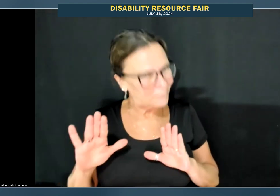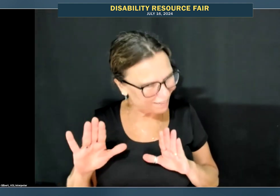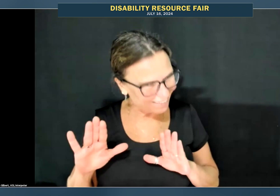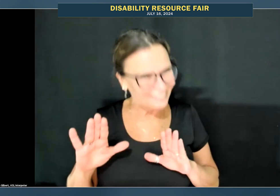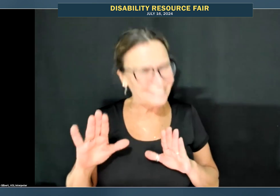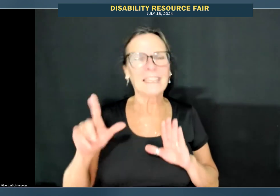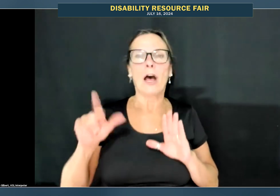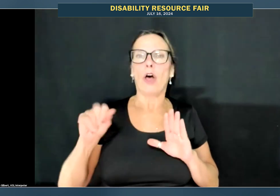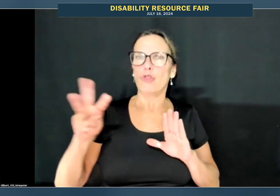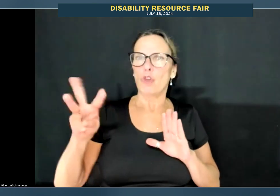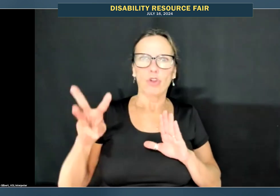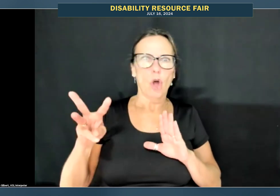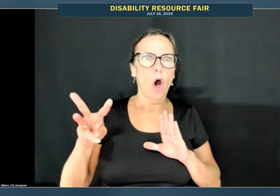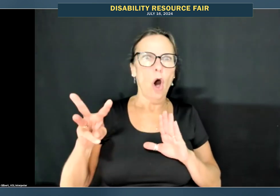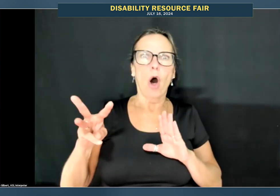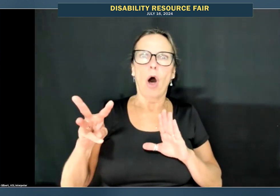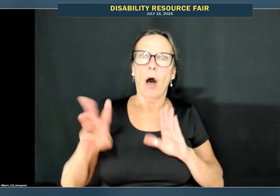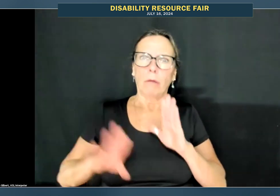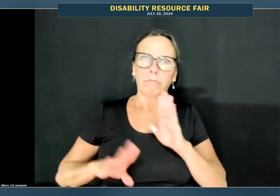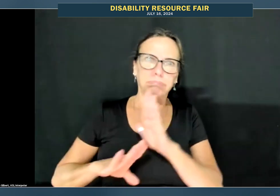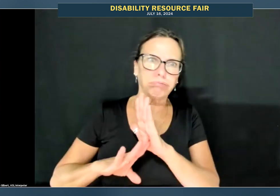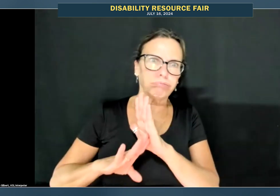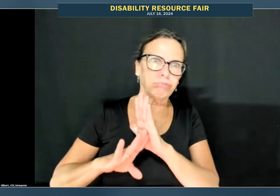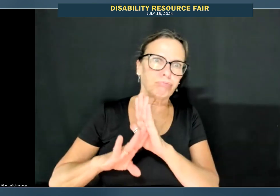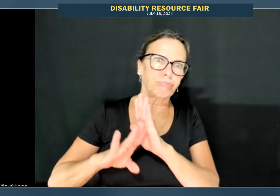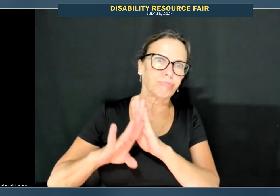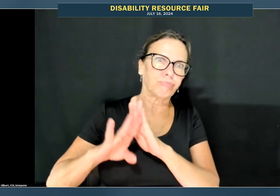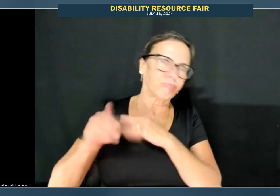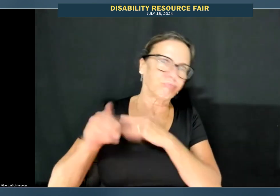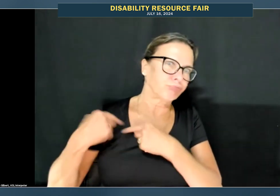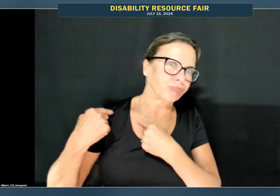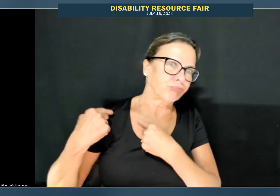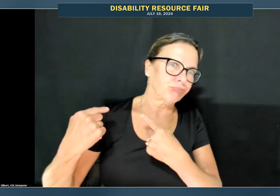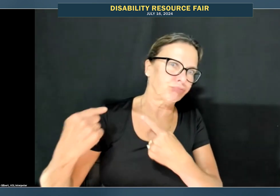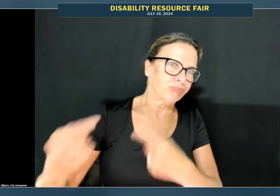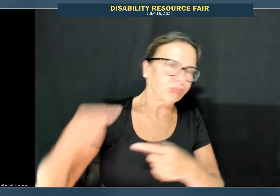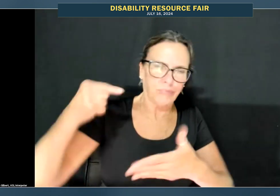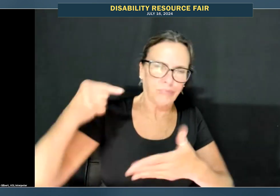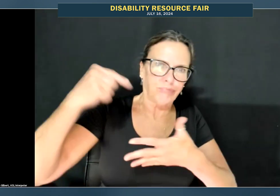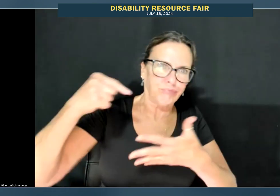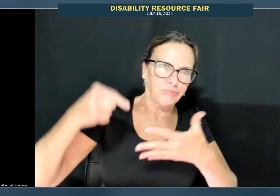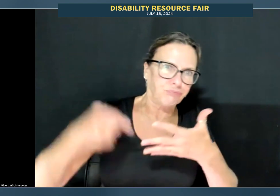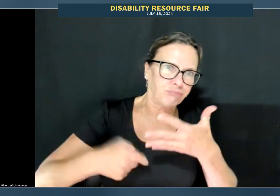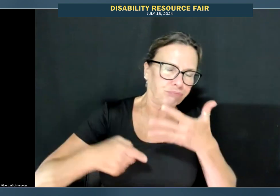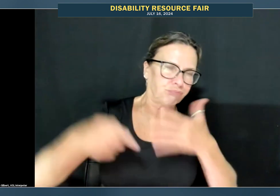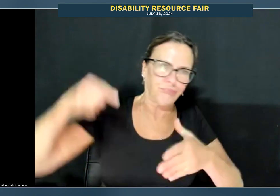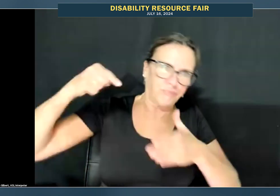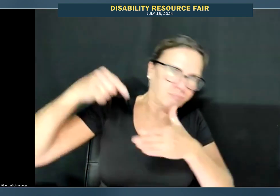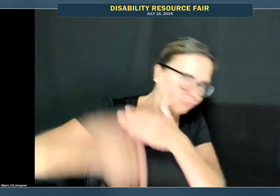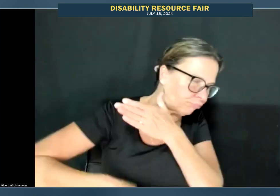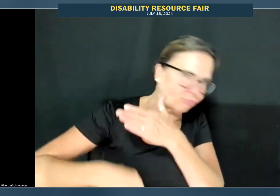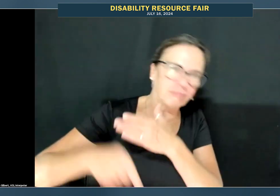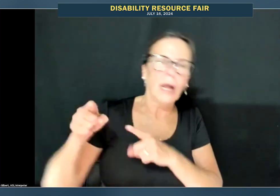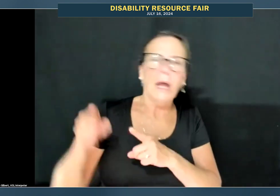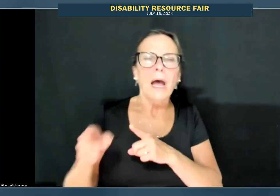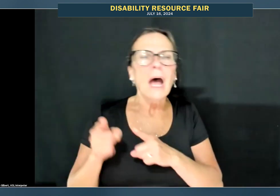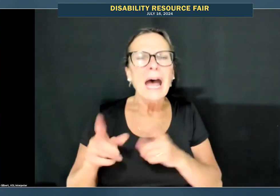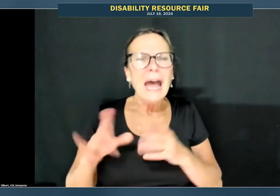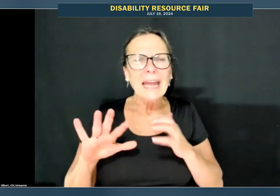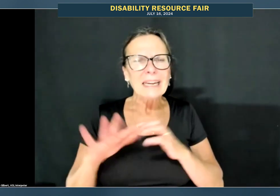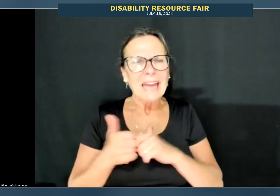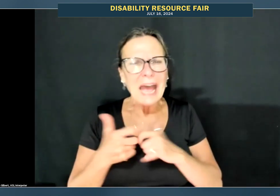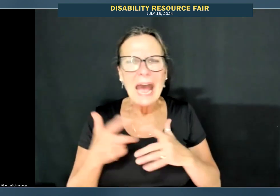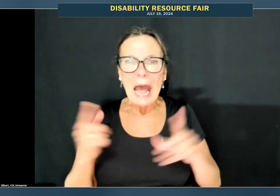to develop over time in its detail and thoroughness and the way in which it's